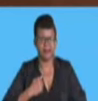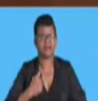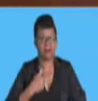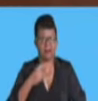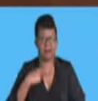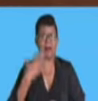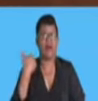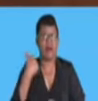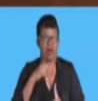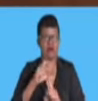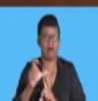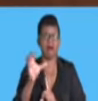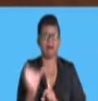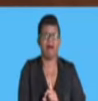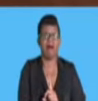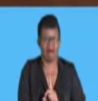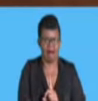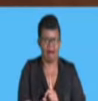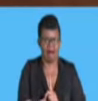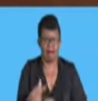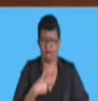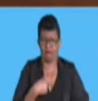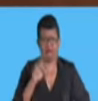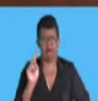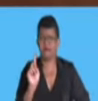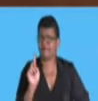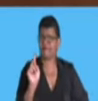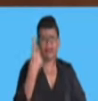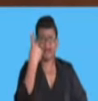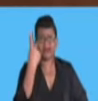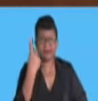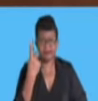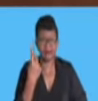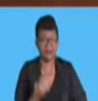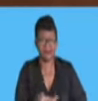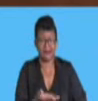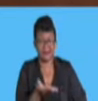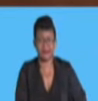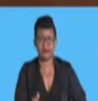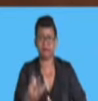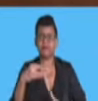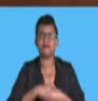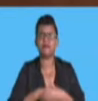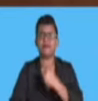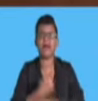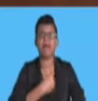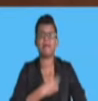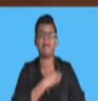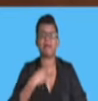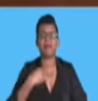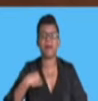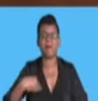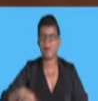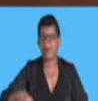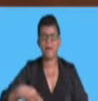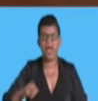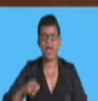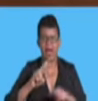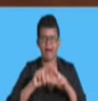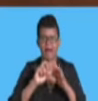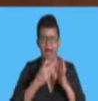And one of the very first recruited is a very senior member of the RFMF, now completing